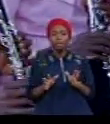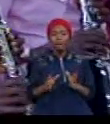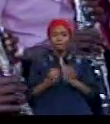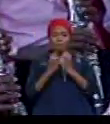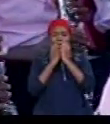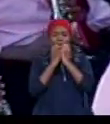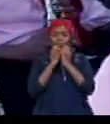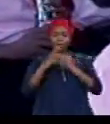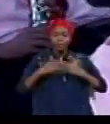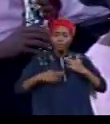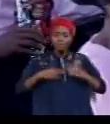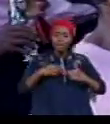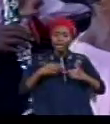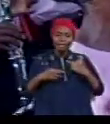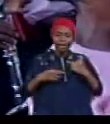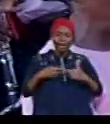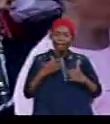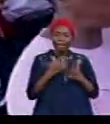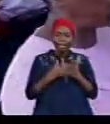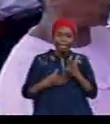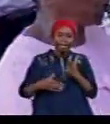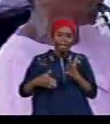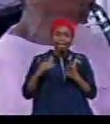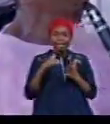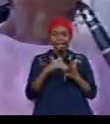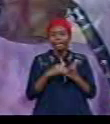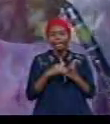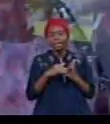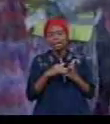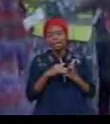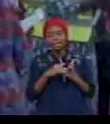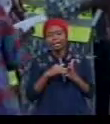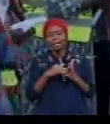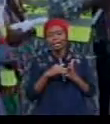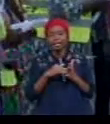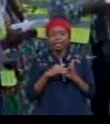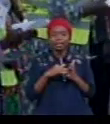blessing, preciously guiding